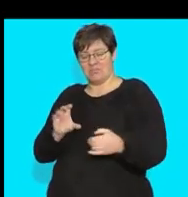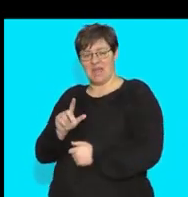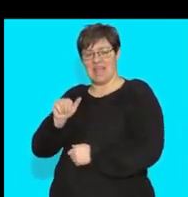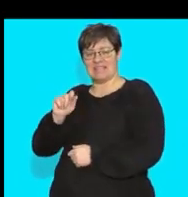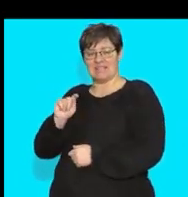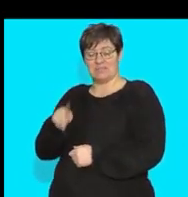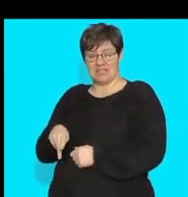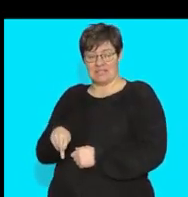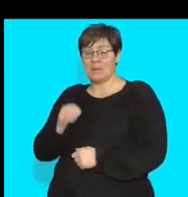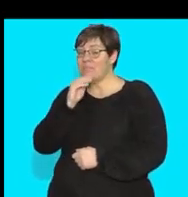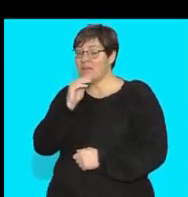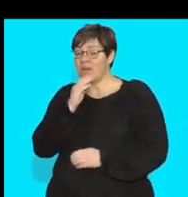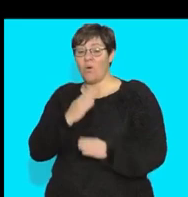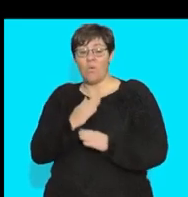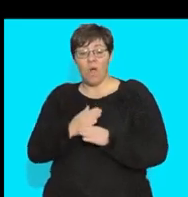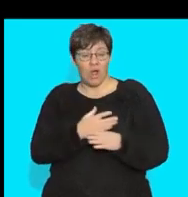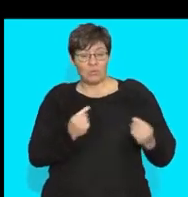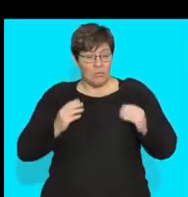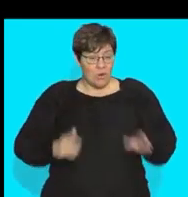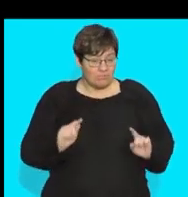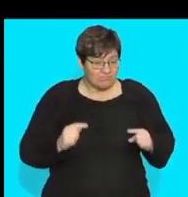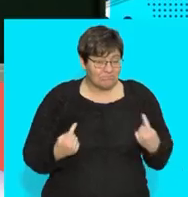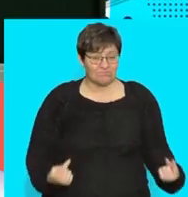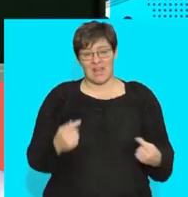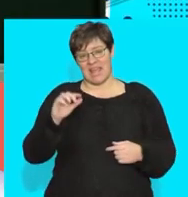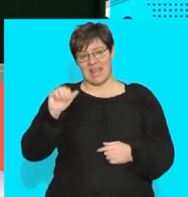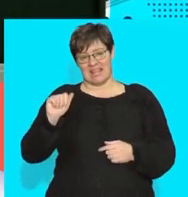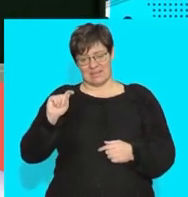energy, our body can't do any work.